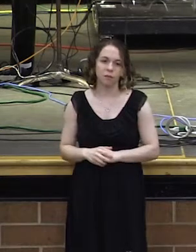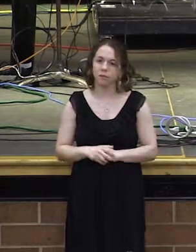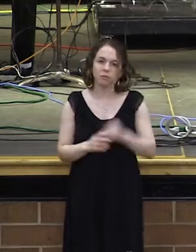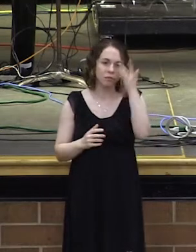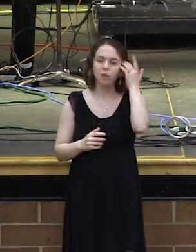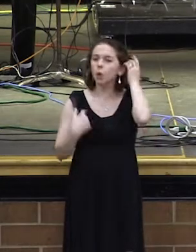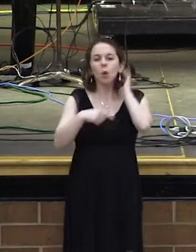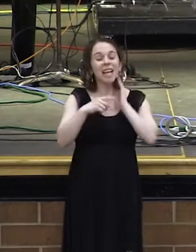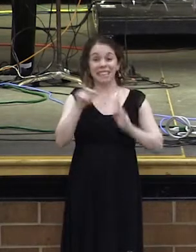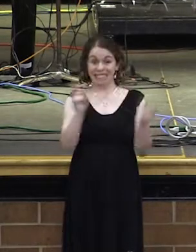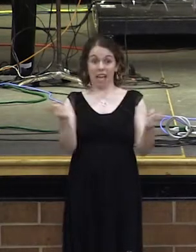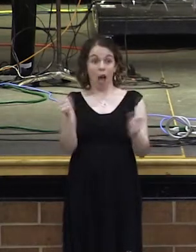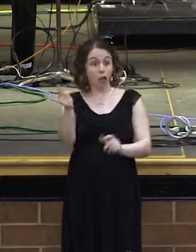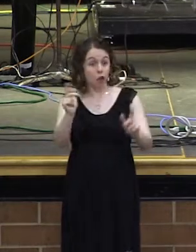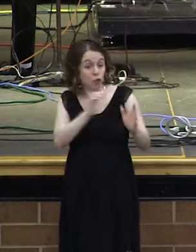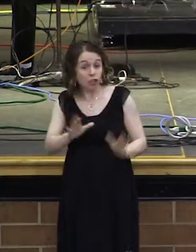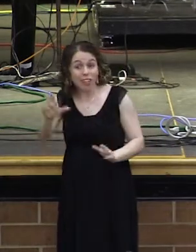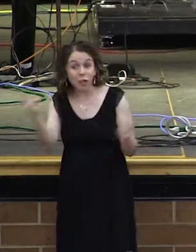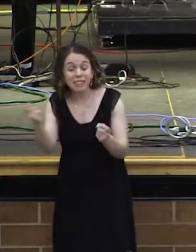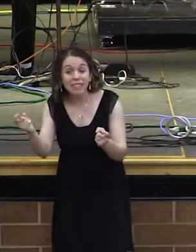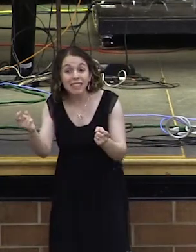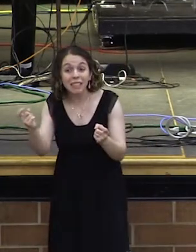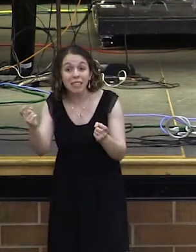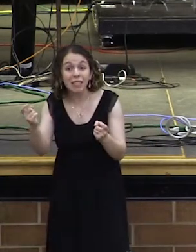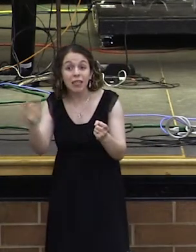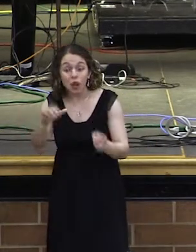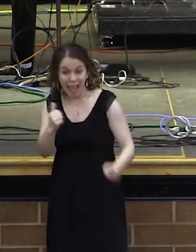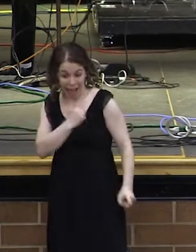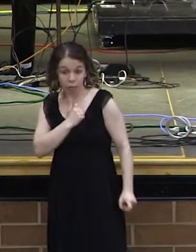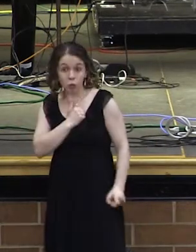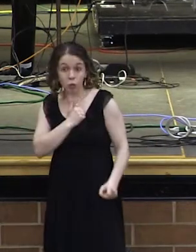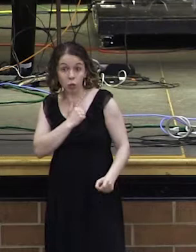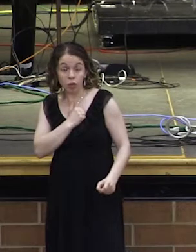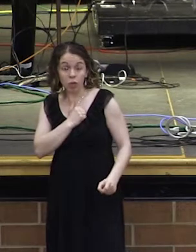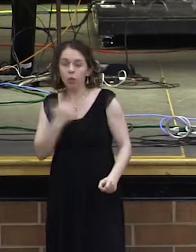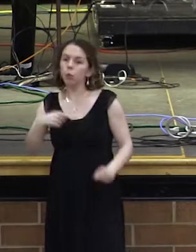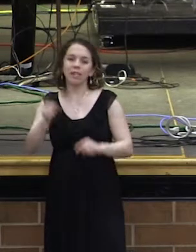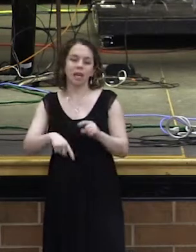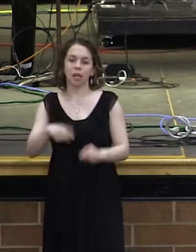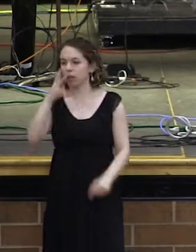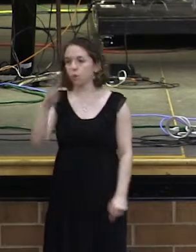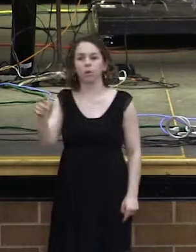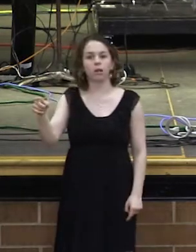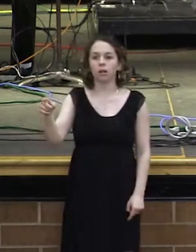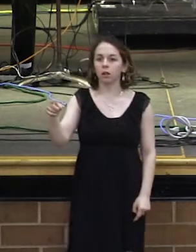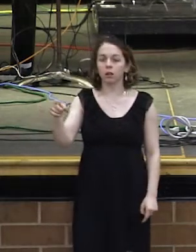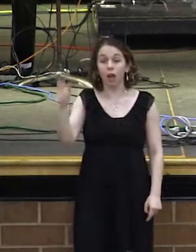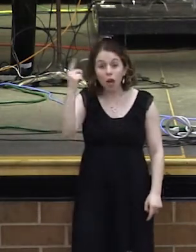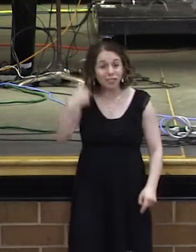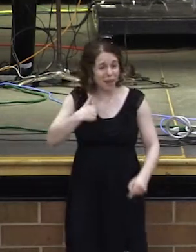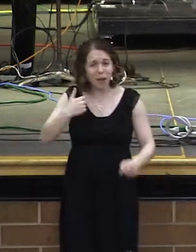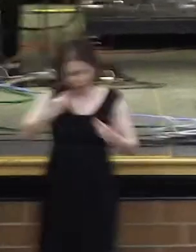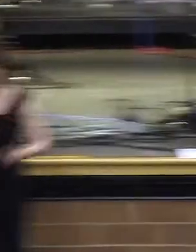to tolerate sinner compromise now how many people know that I love everybody I'm a lovey-dovey type